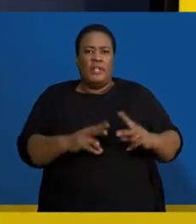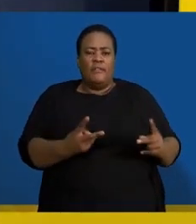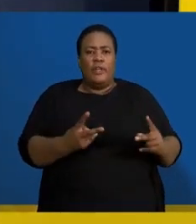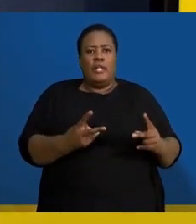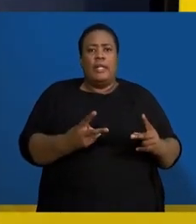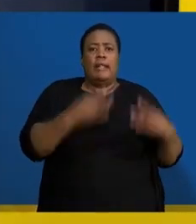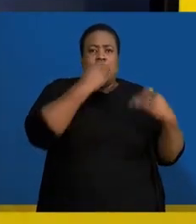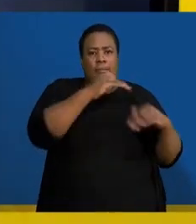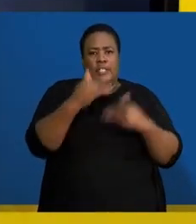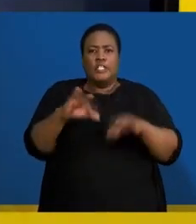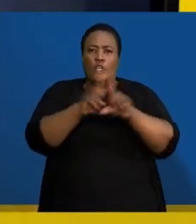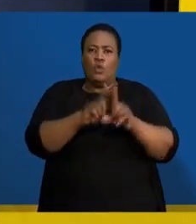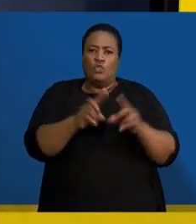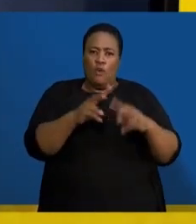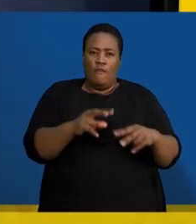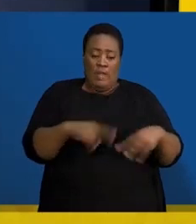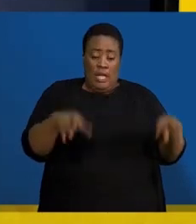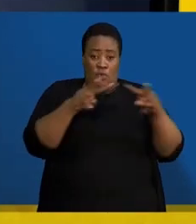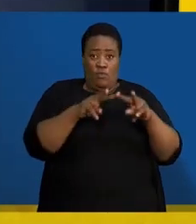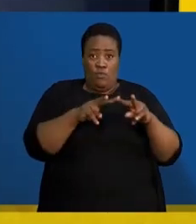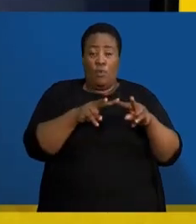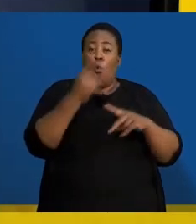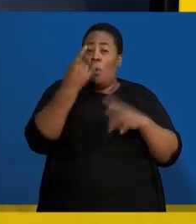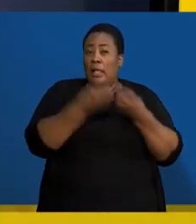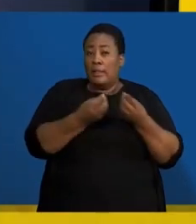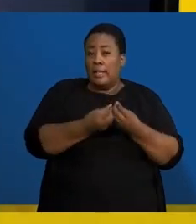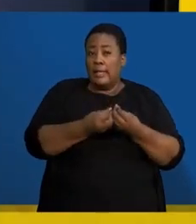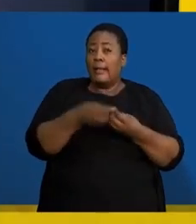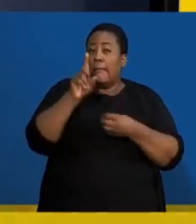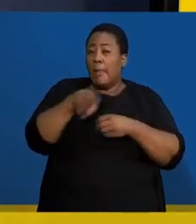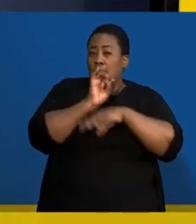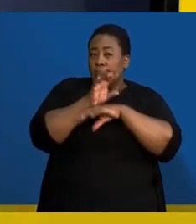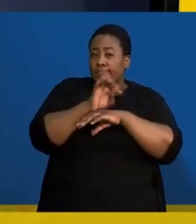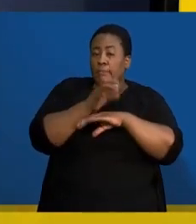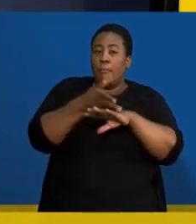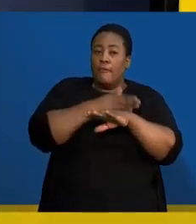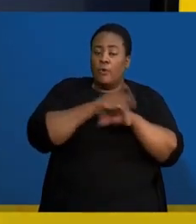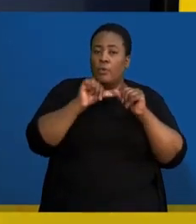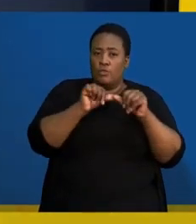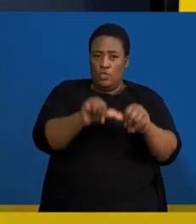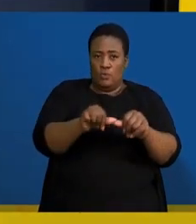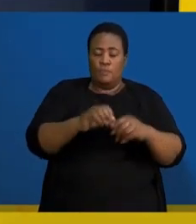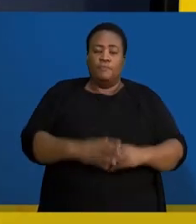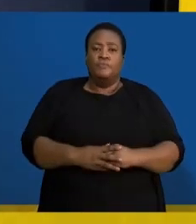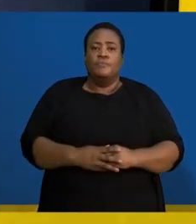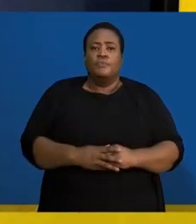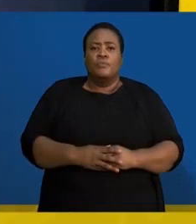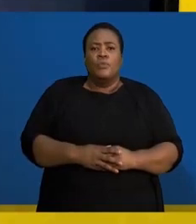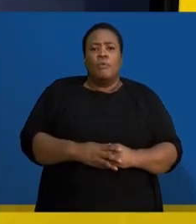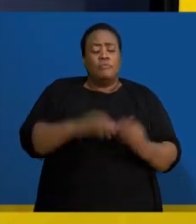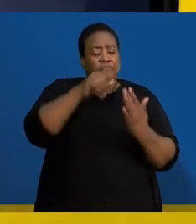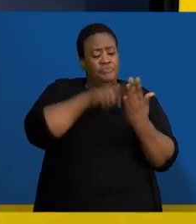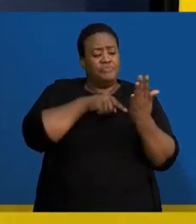values. One thing I need to tell you before we move on to more tips is that when you look at sources in